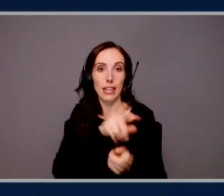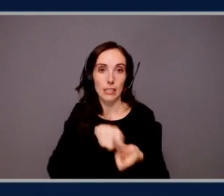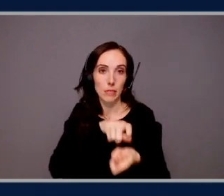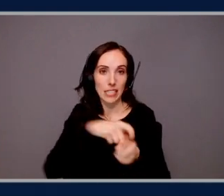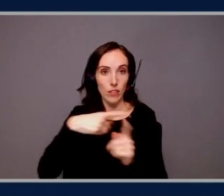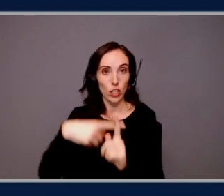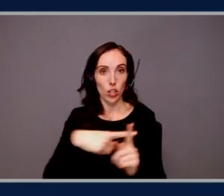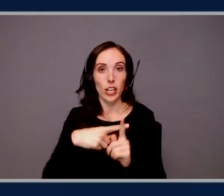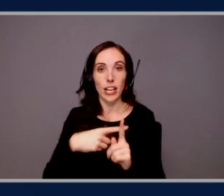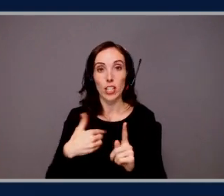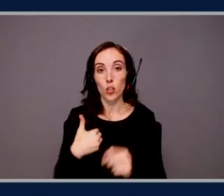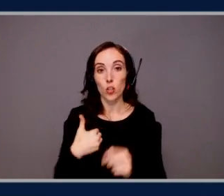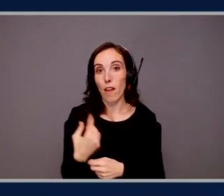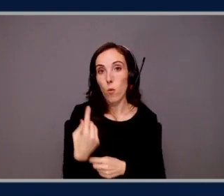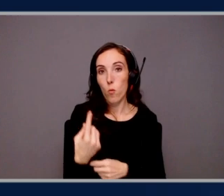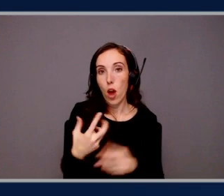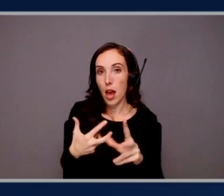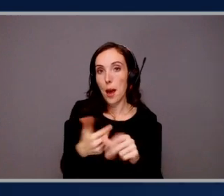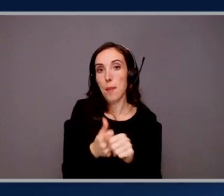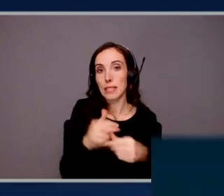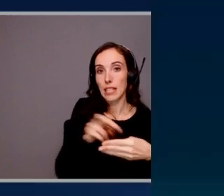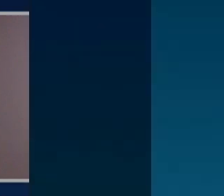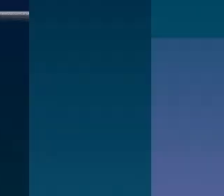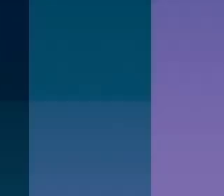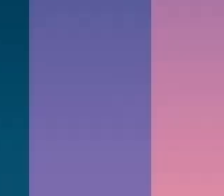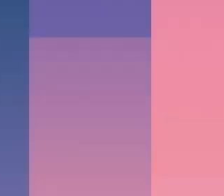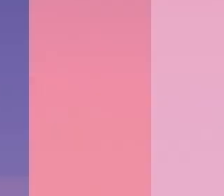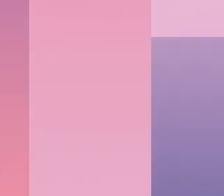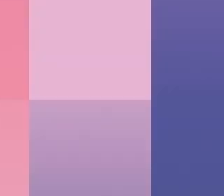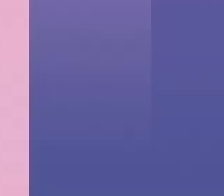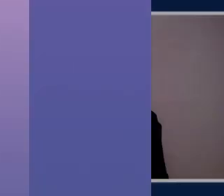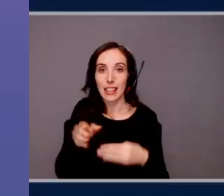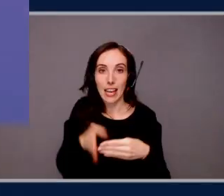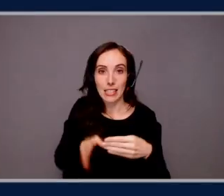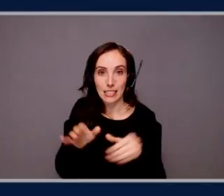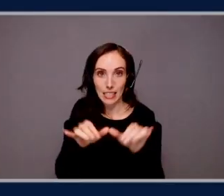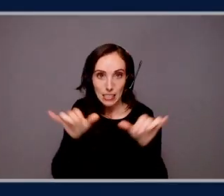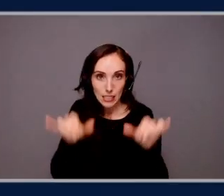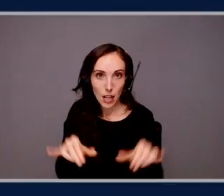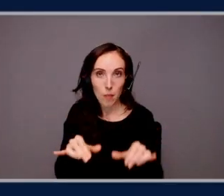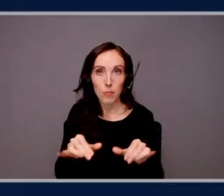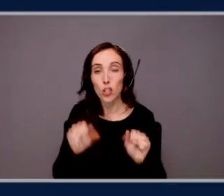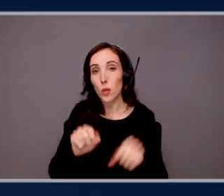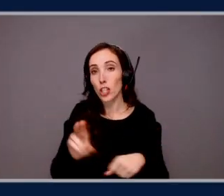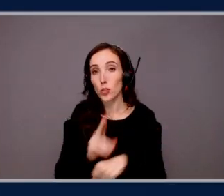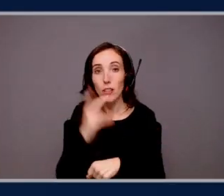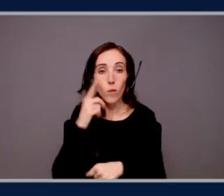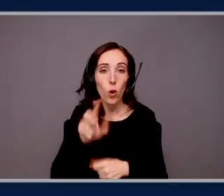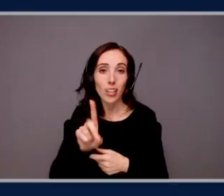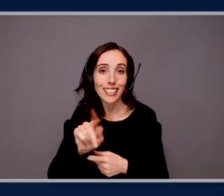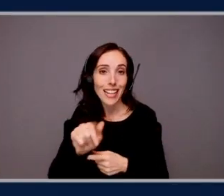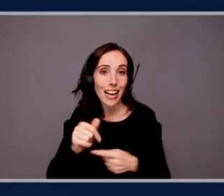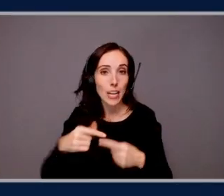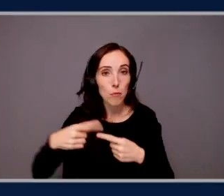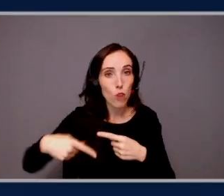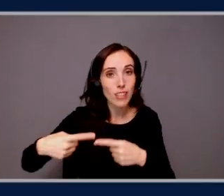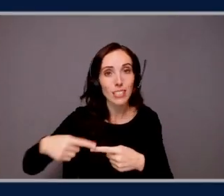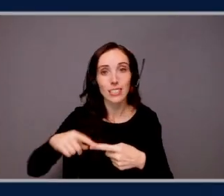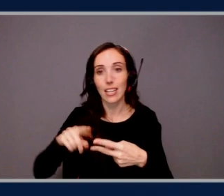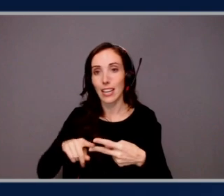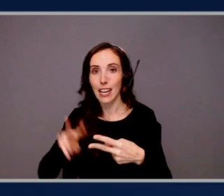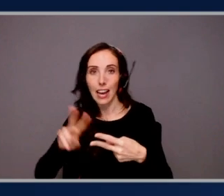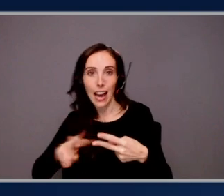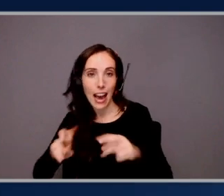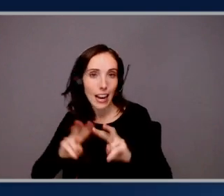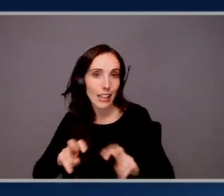one up-to-date result in your end system. And then, of course, you can use it for data processing, analytics, and things of that sort. Yeah. Does that make sense? Oh, yeah, that is